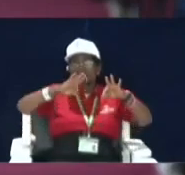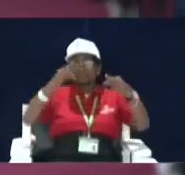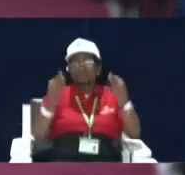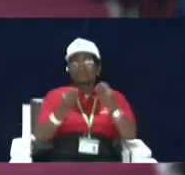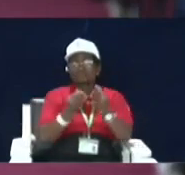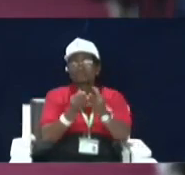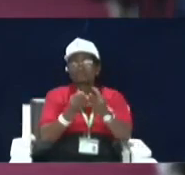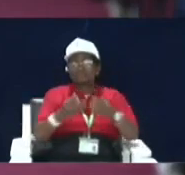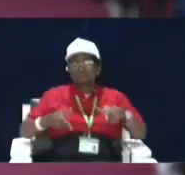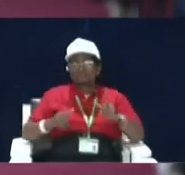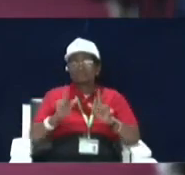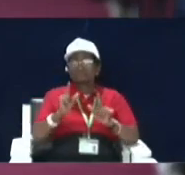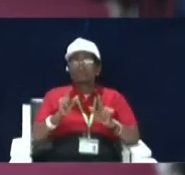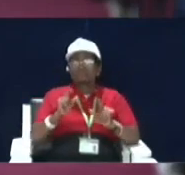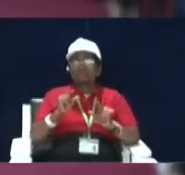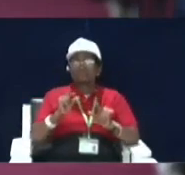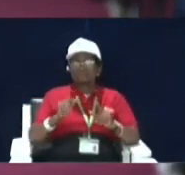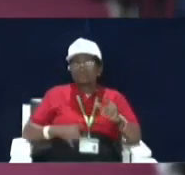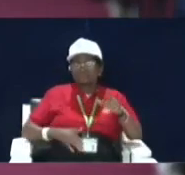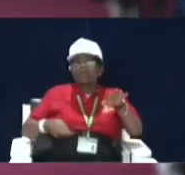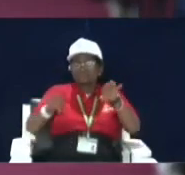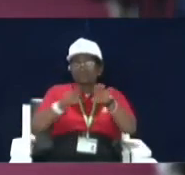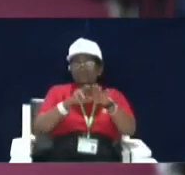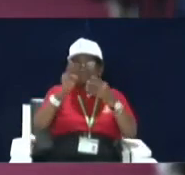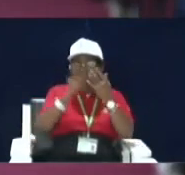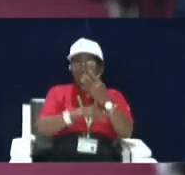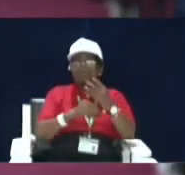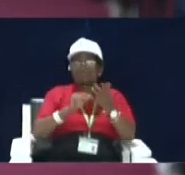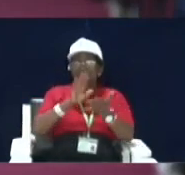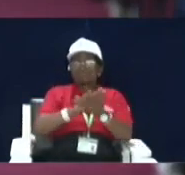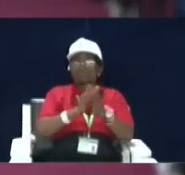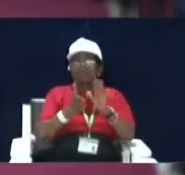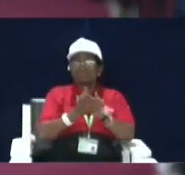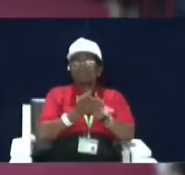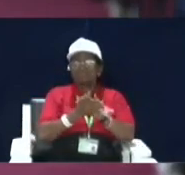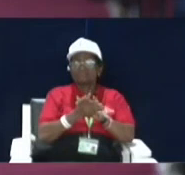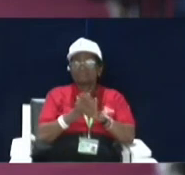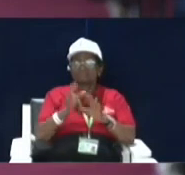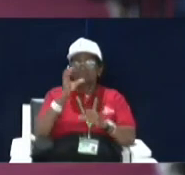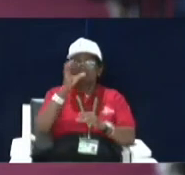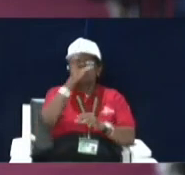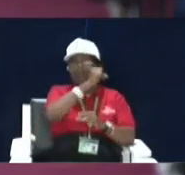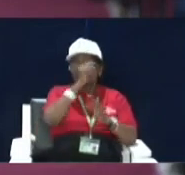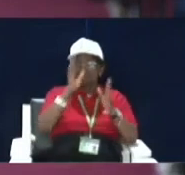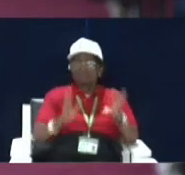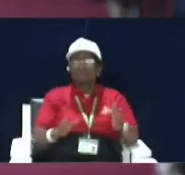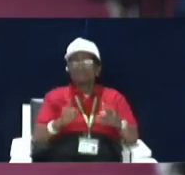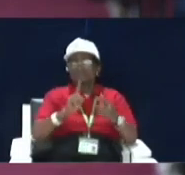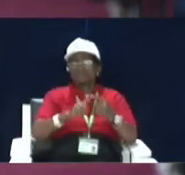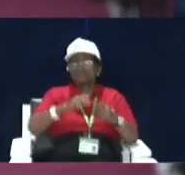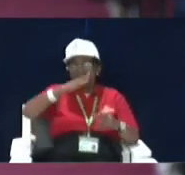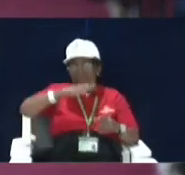Let barrenness become a stranger to my family.